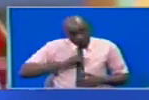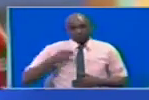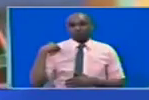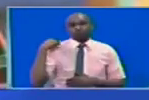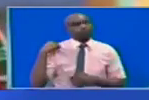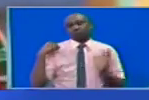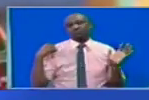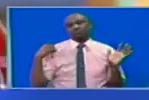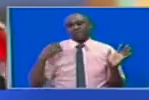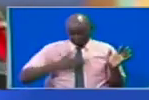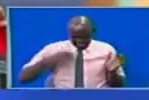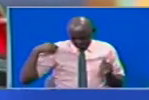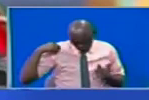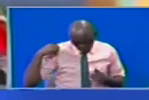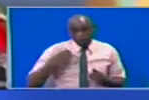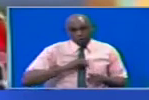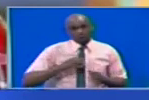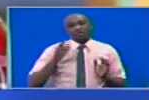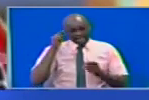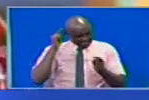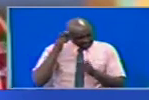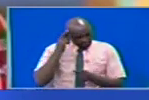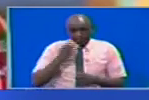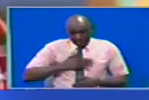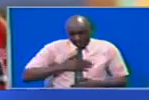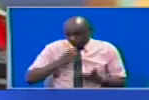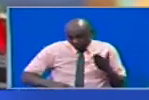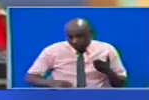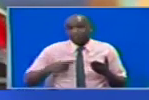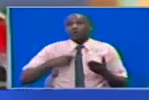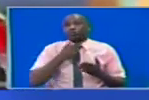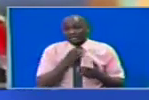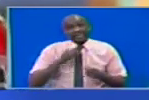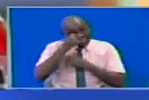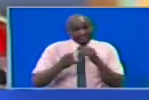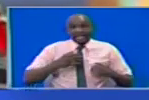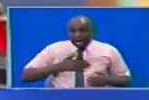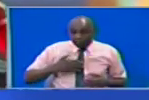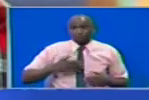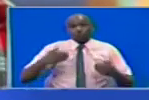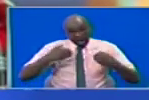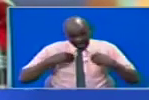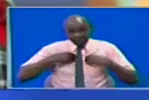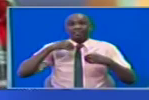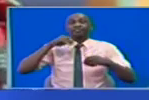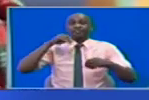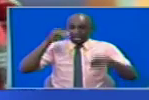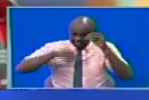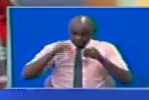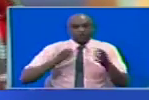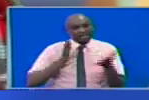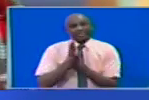support. Hapana, nafanya hivyo kwa sababu nataka nchi yetu iweze kupata uchaguzi wa